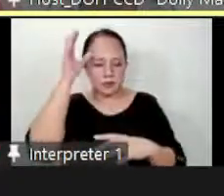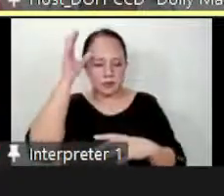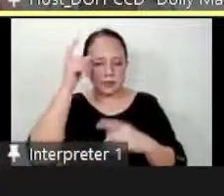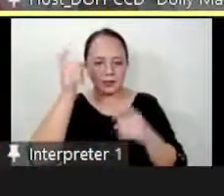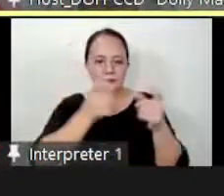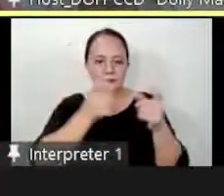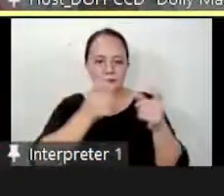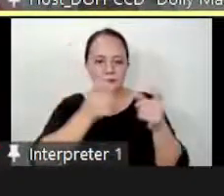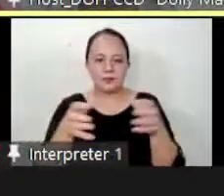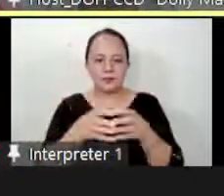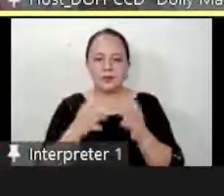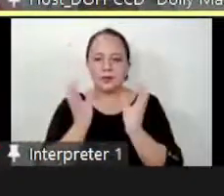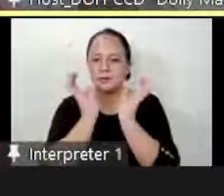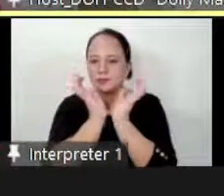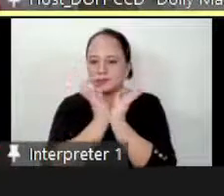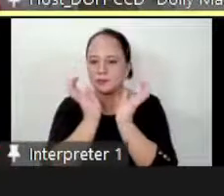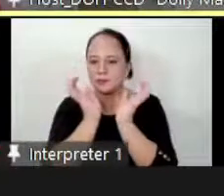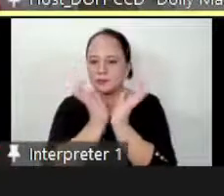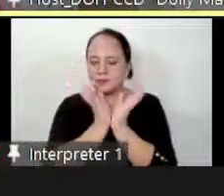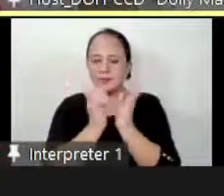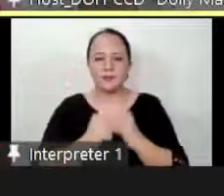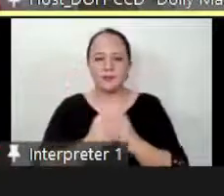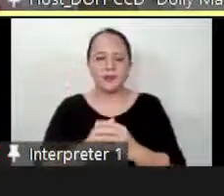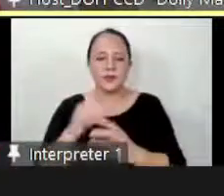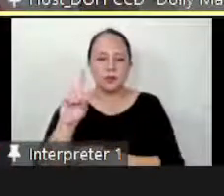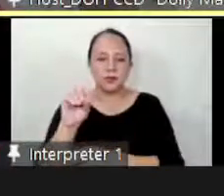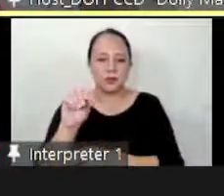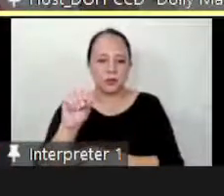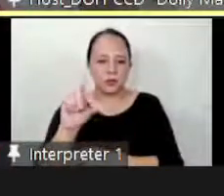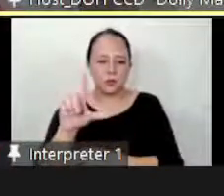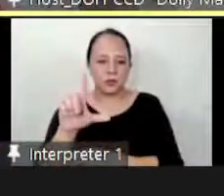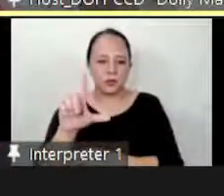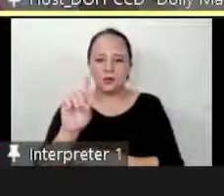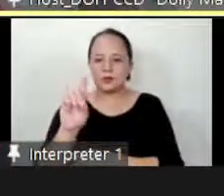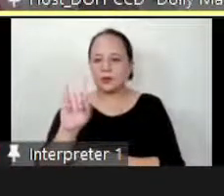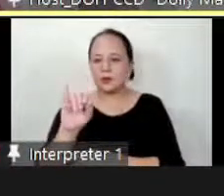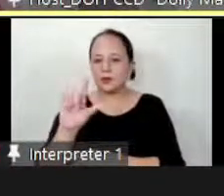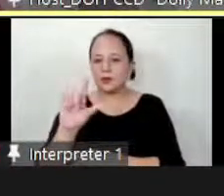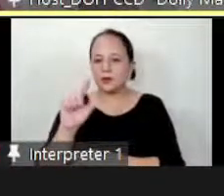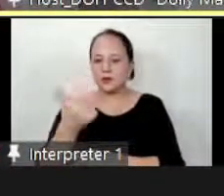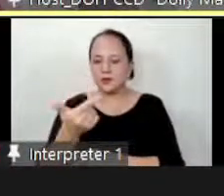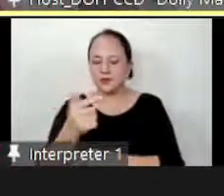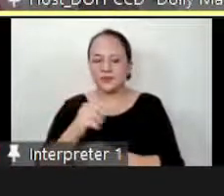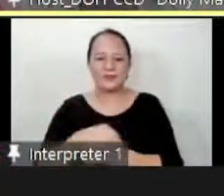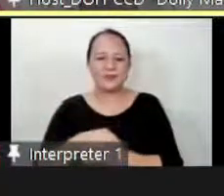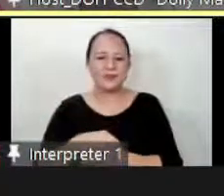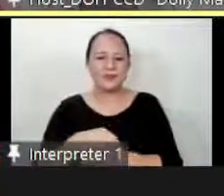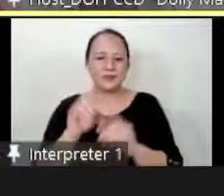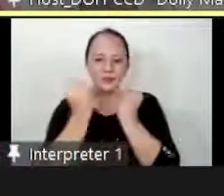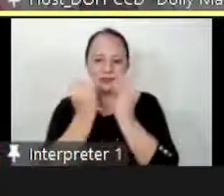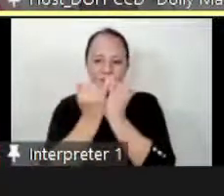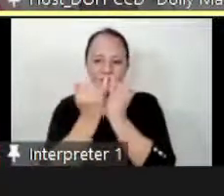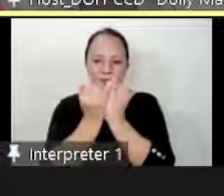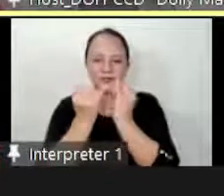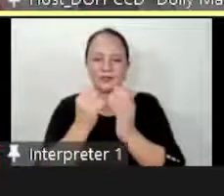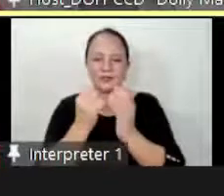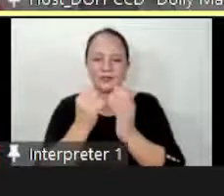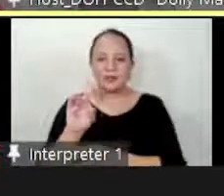the DSWD, DOLE, DILG, PhilHealth, and